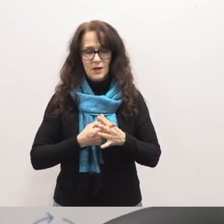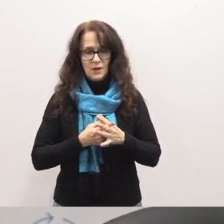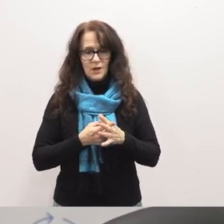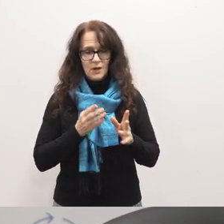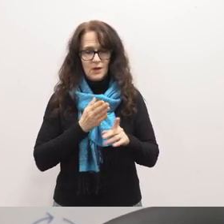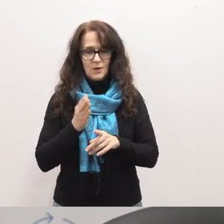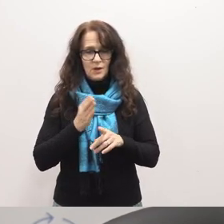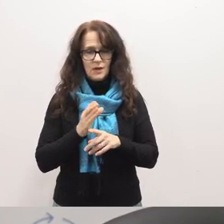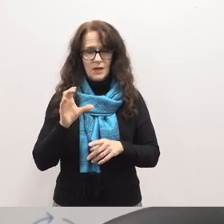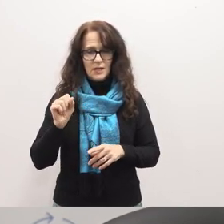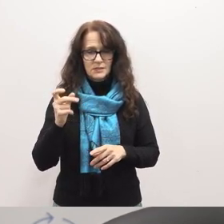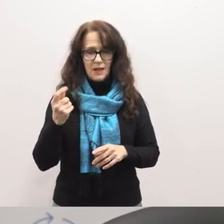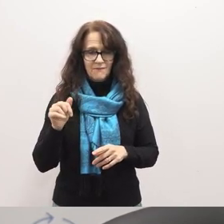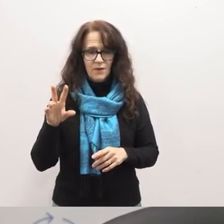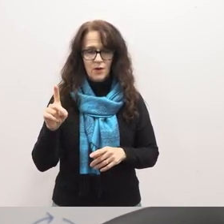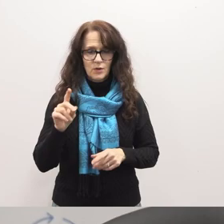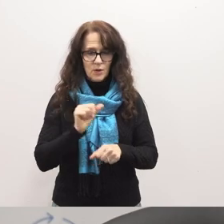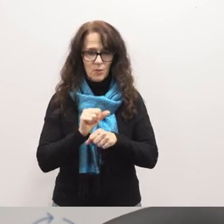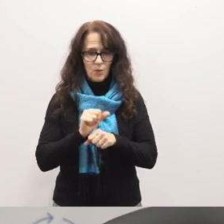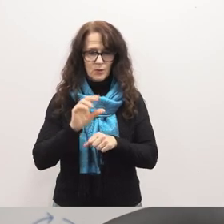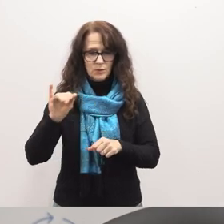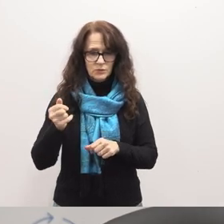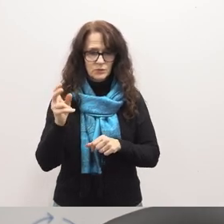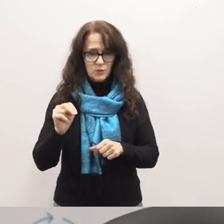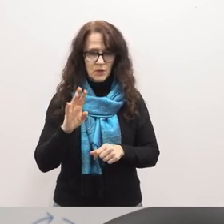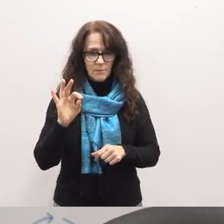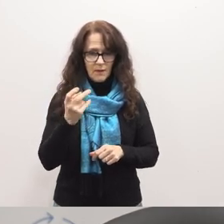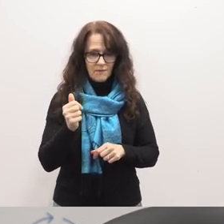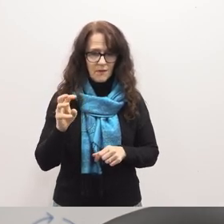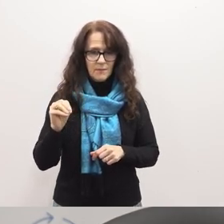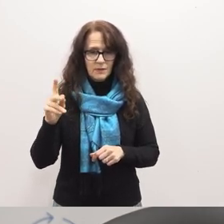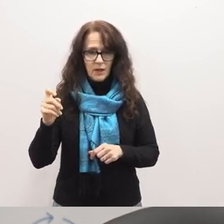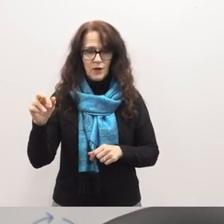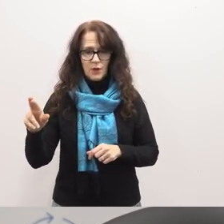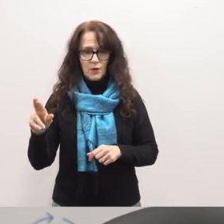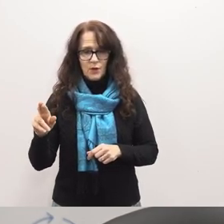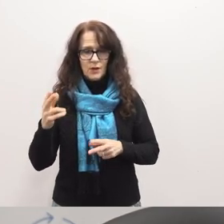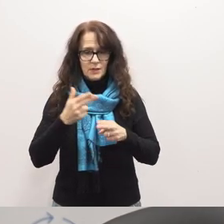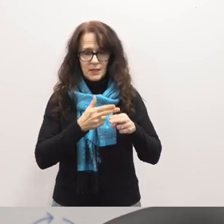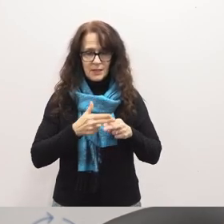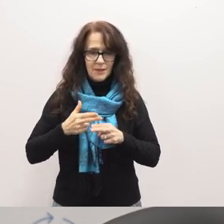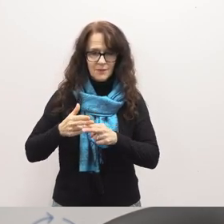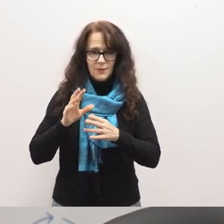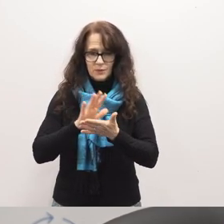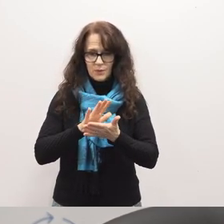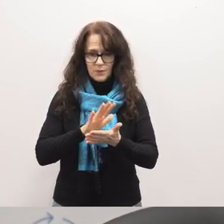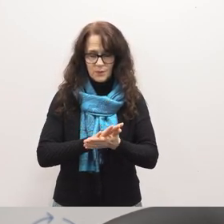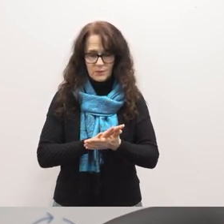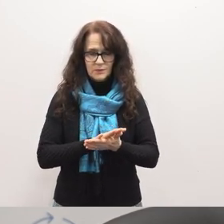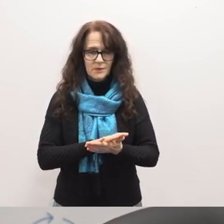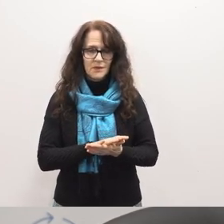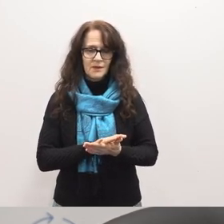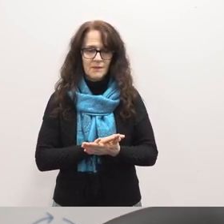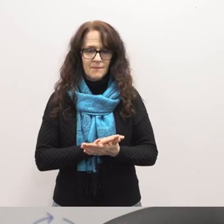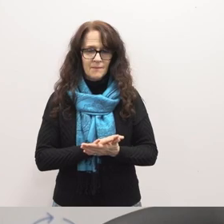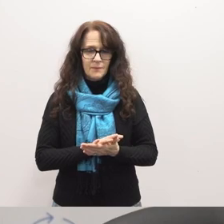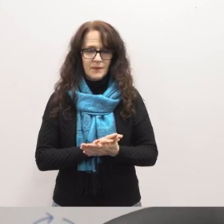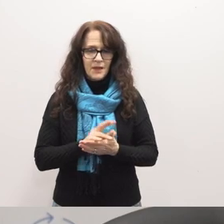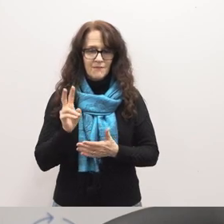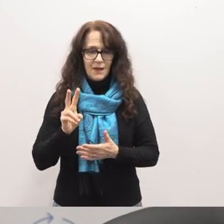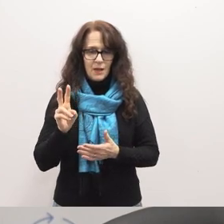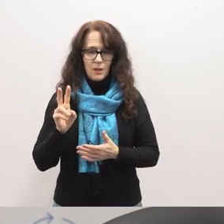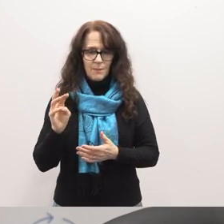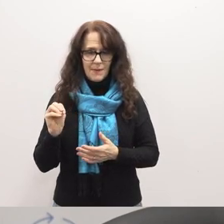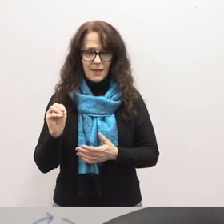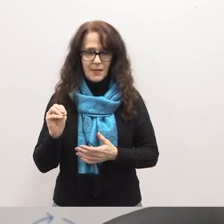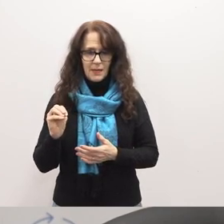at Stanford and worked at Jordan, Buffum, and Tucker, just to name a few sites. Viola Mae is